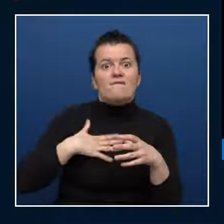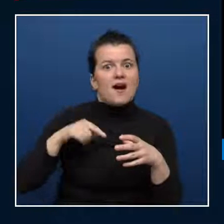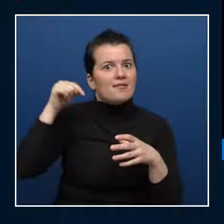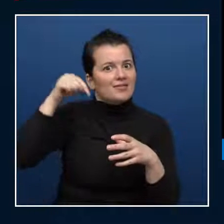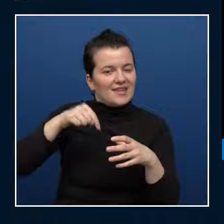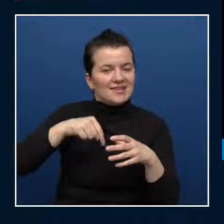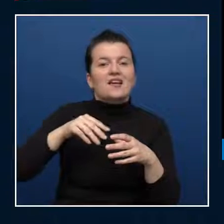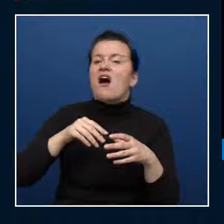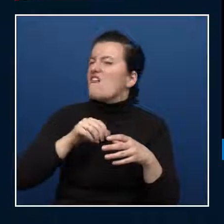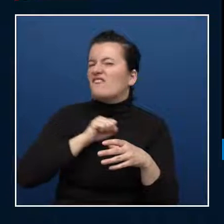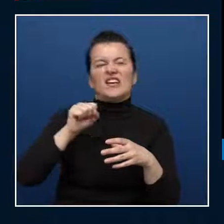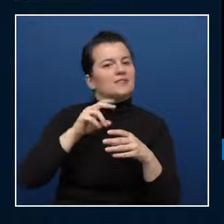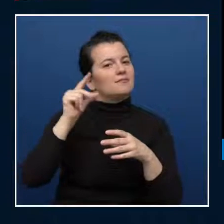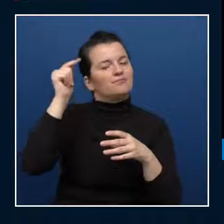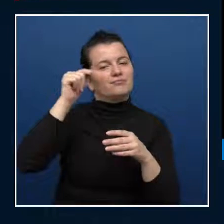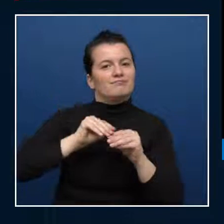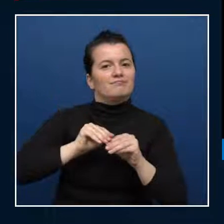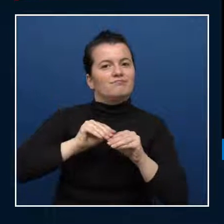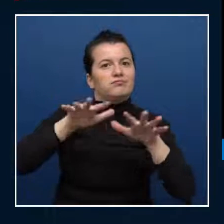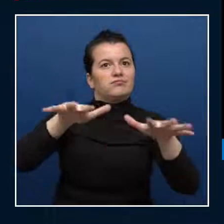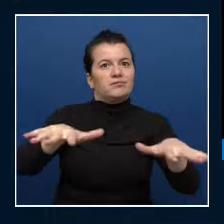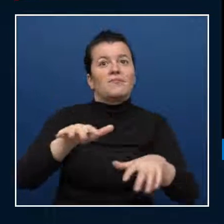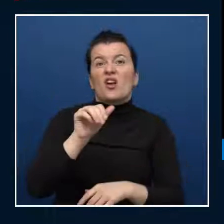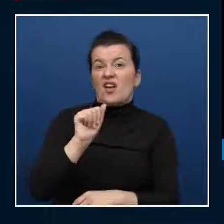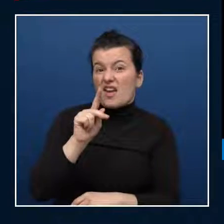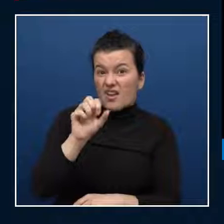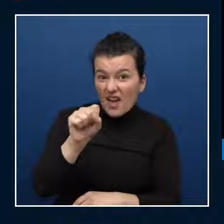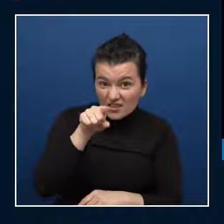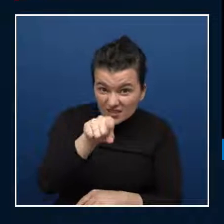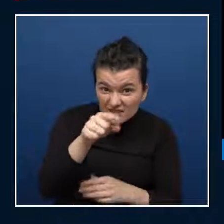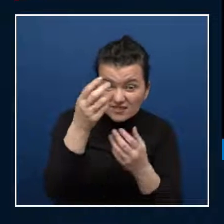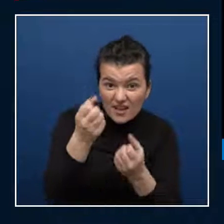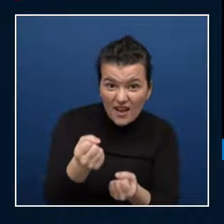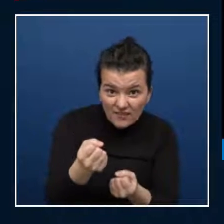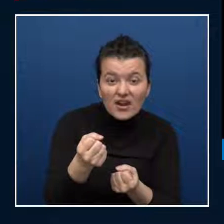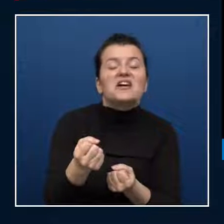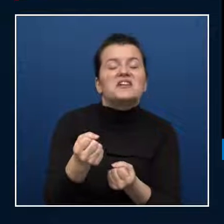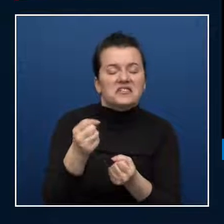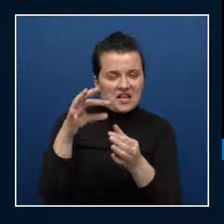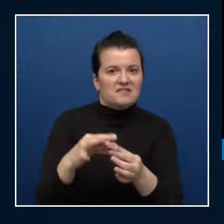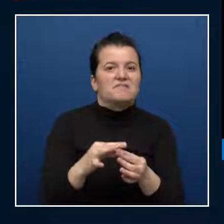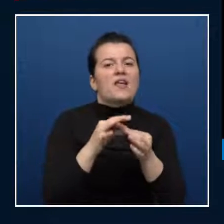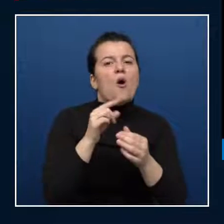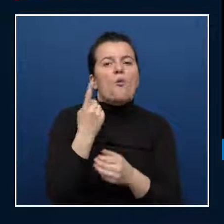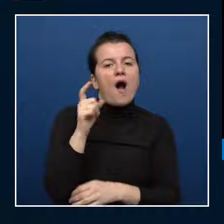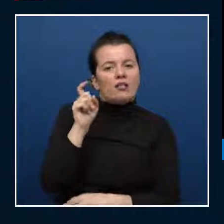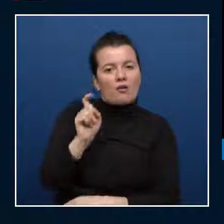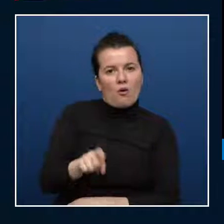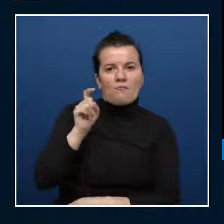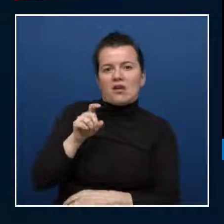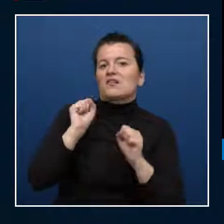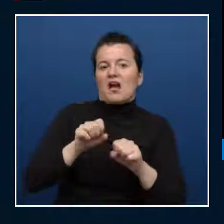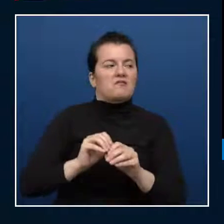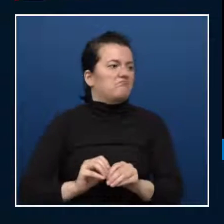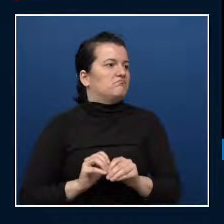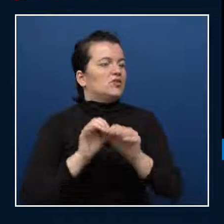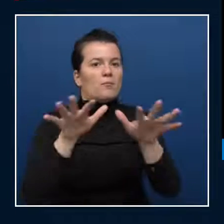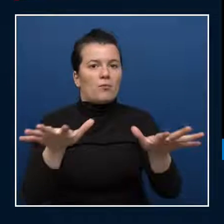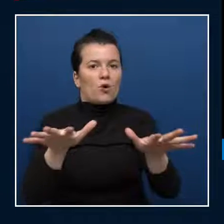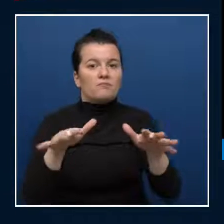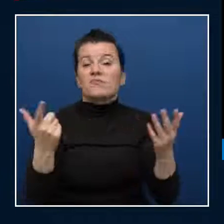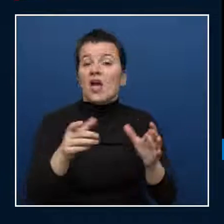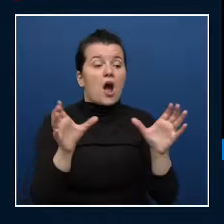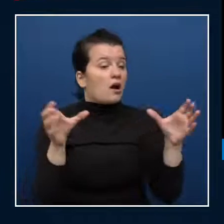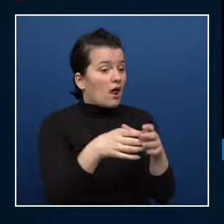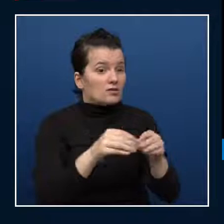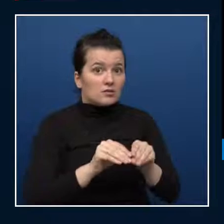quickly if you are using AKS. So you can have now a one-line command deployment of not only your cluster, the